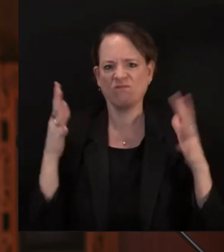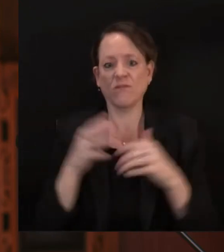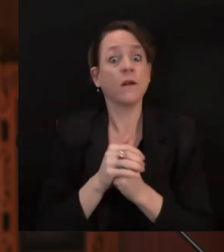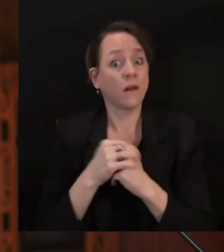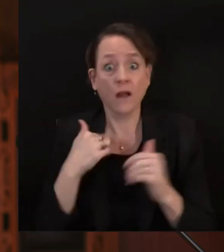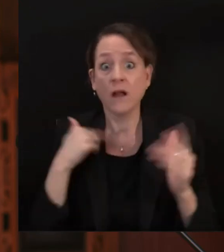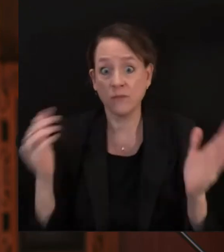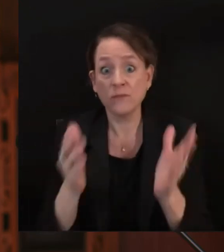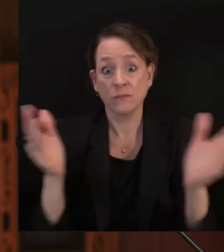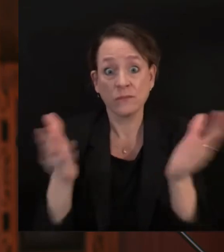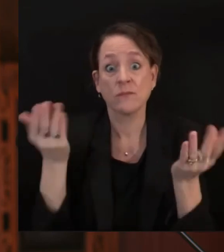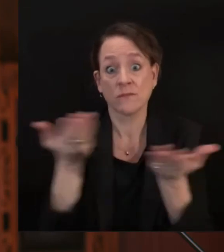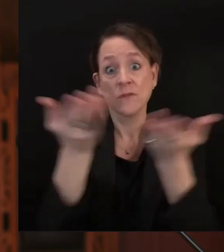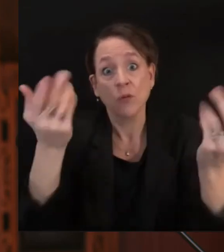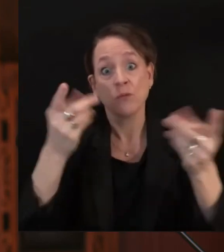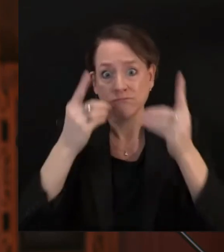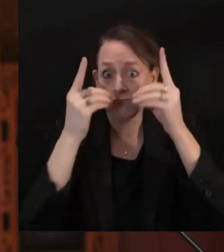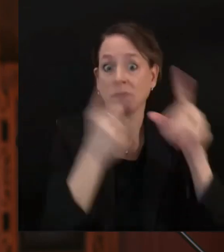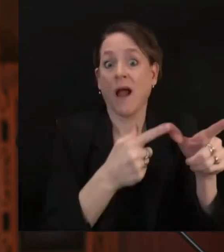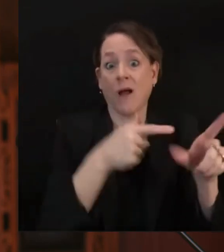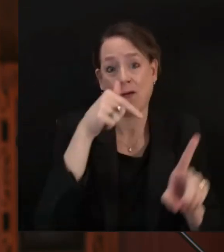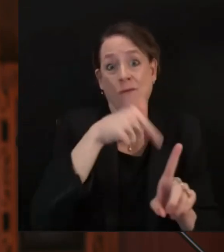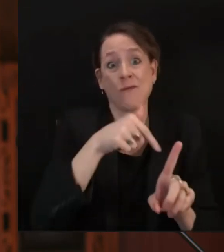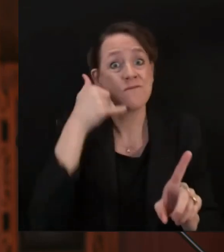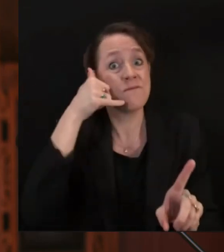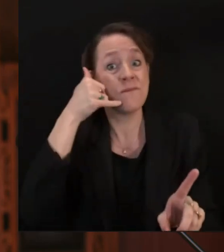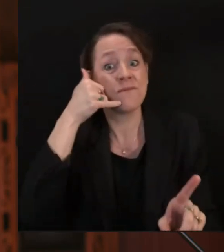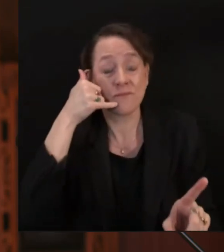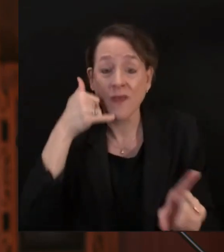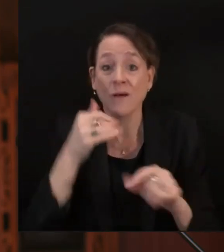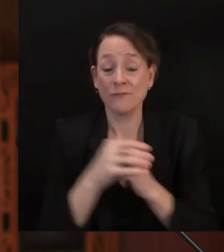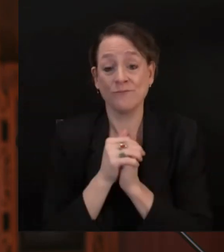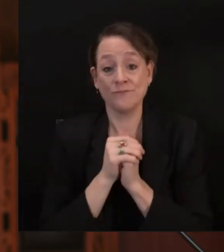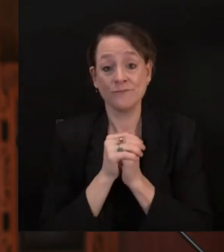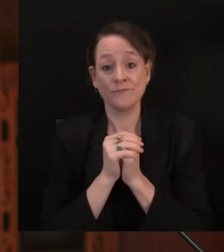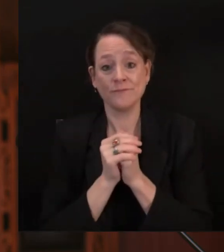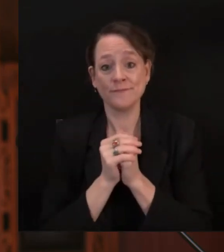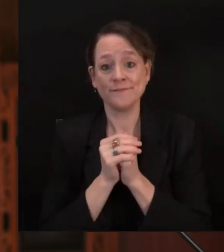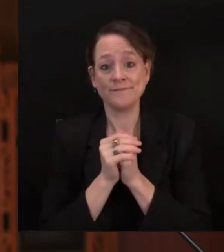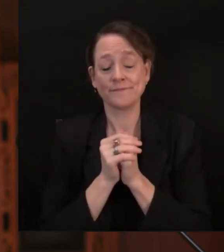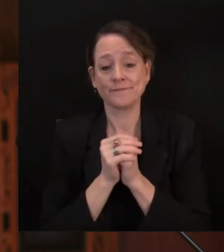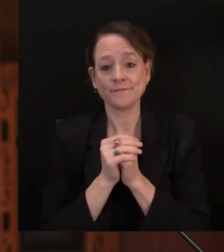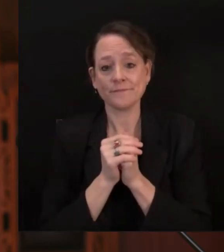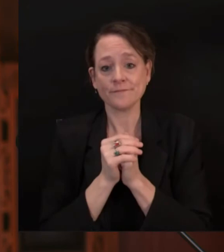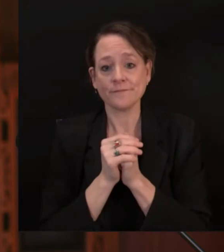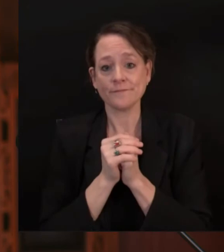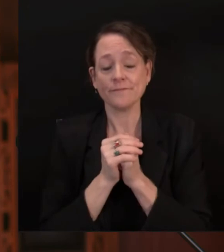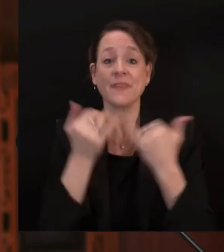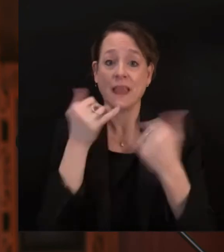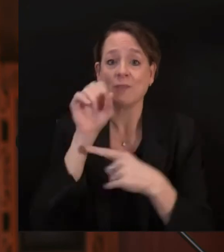days. So now I'd like to give you an update on our numbers for today. We're adding